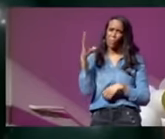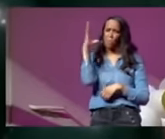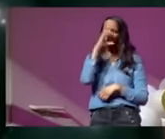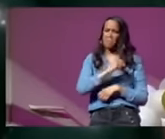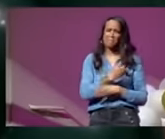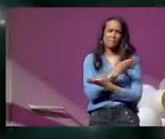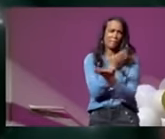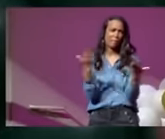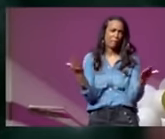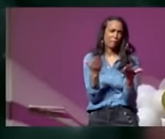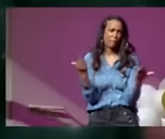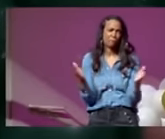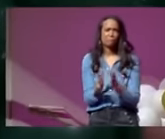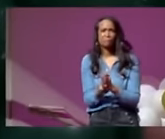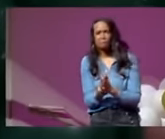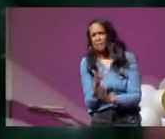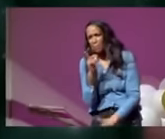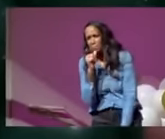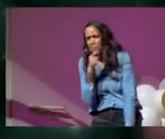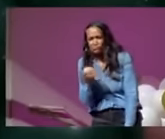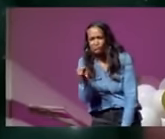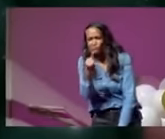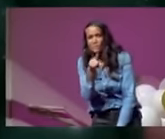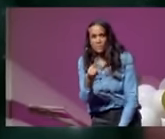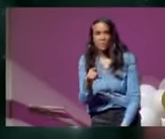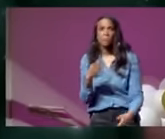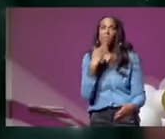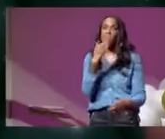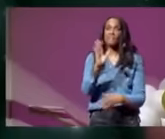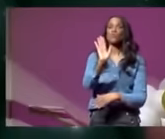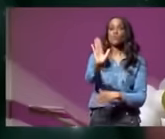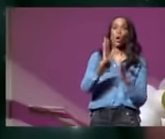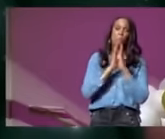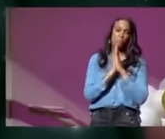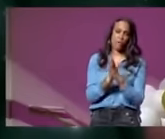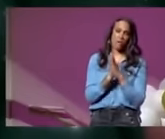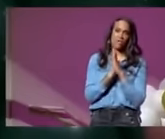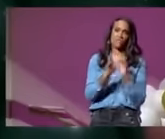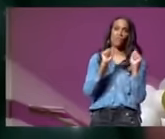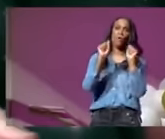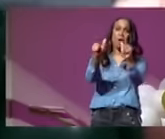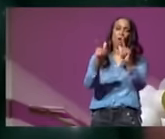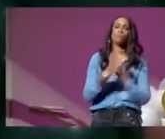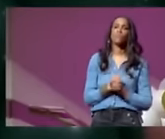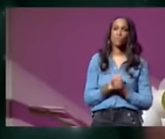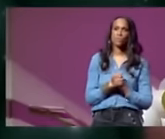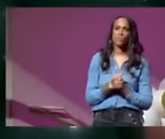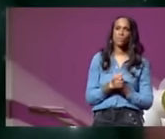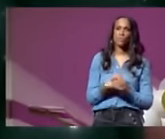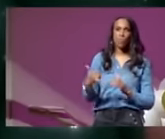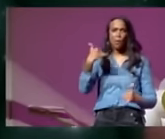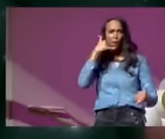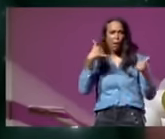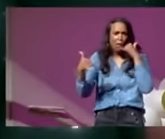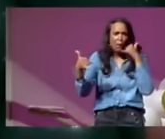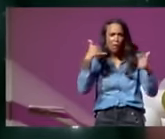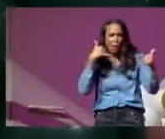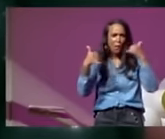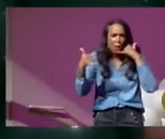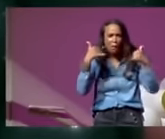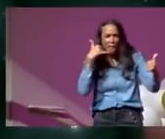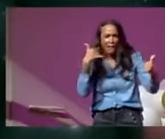y'all was difficult, but I am so grateful for your prayers. And so for all of you who blew my phone up